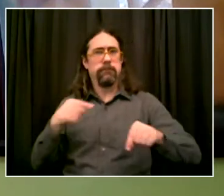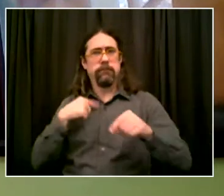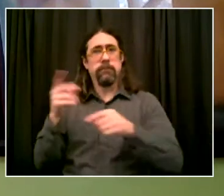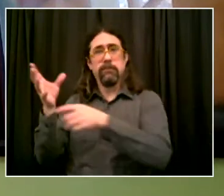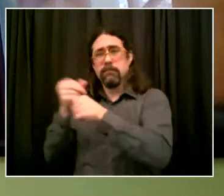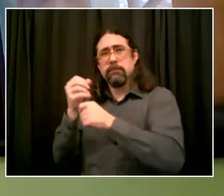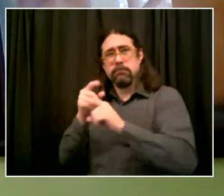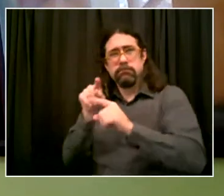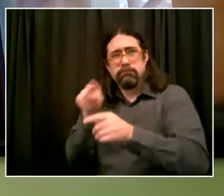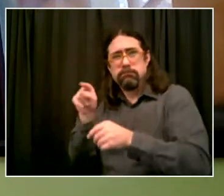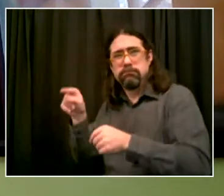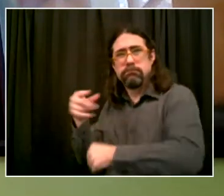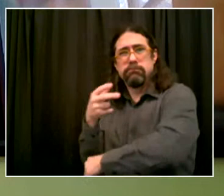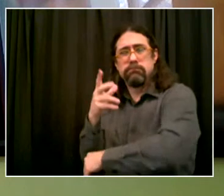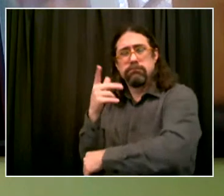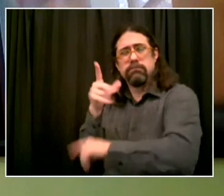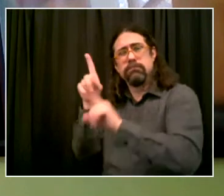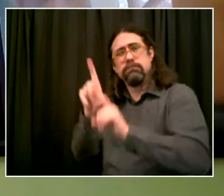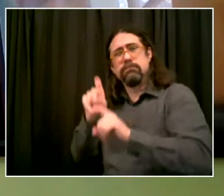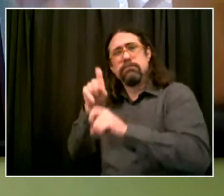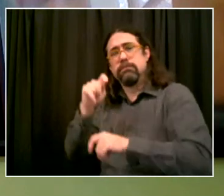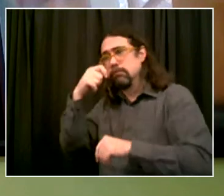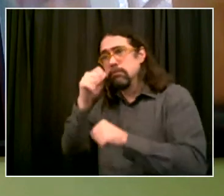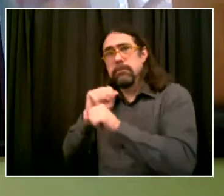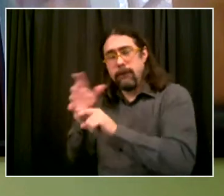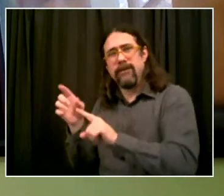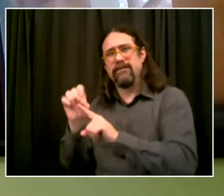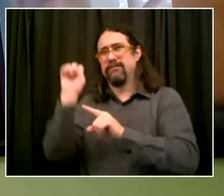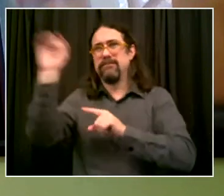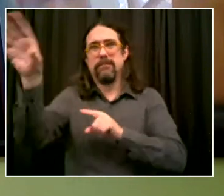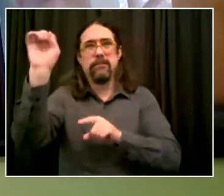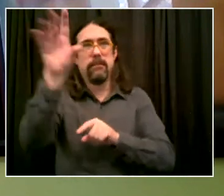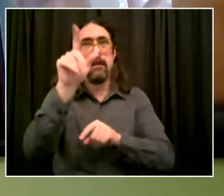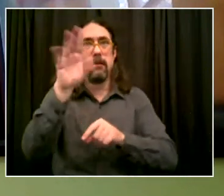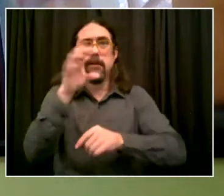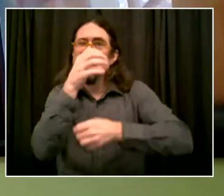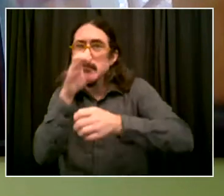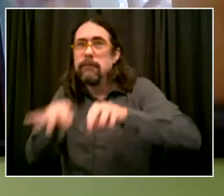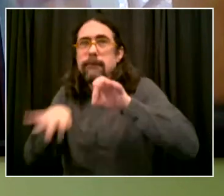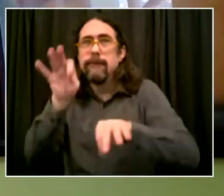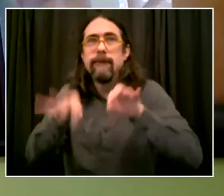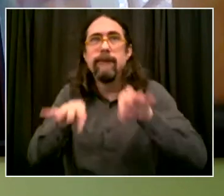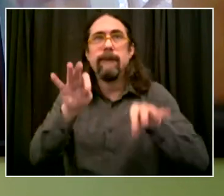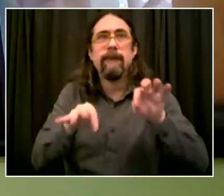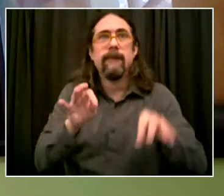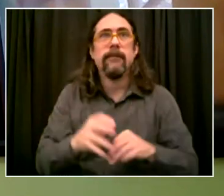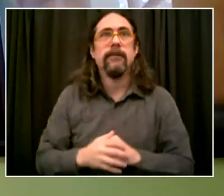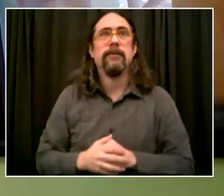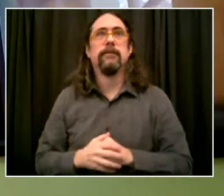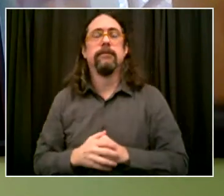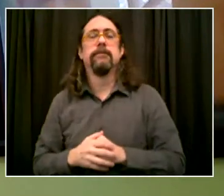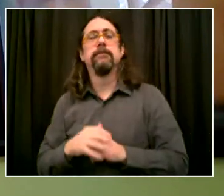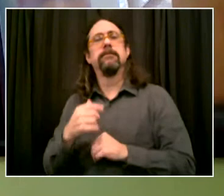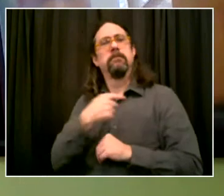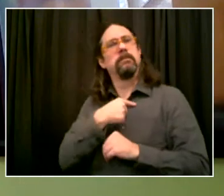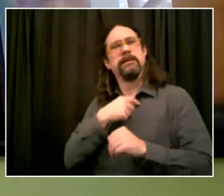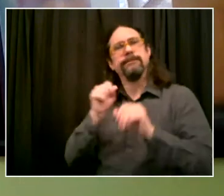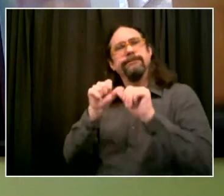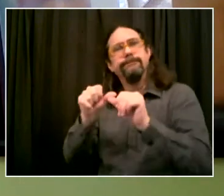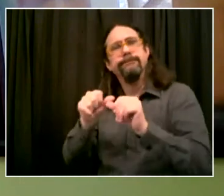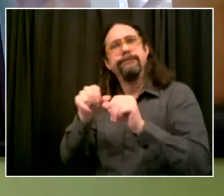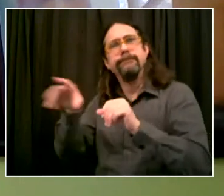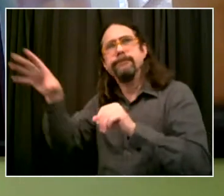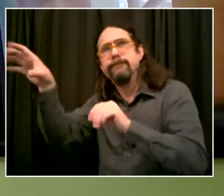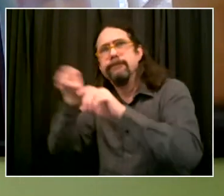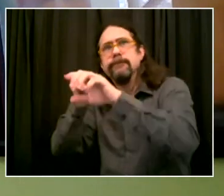is actually beginning this week right now. So we are going to have a very clear window, I think, very soon into the proportion of